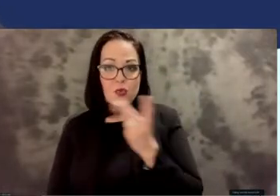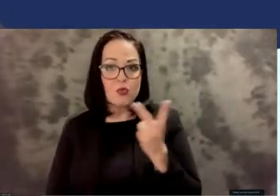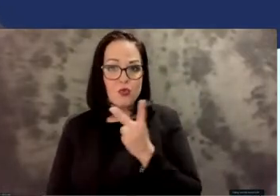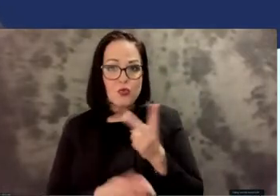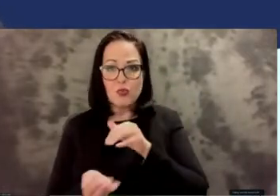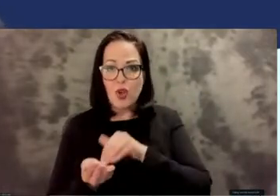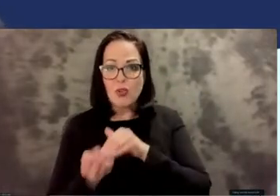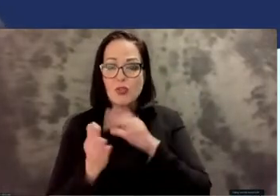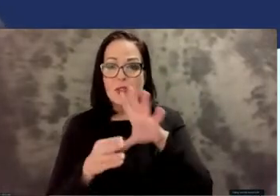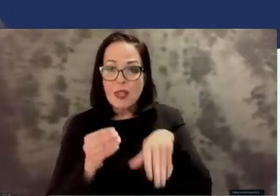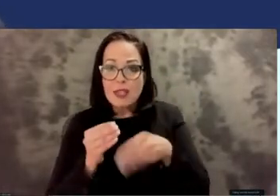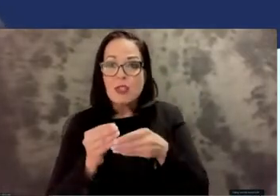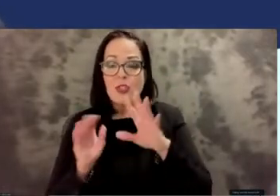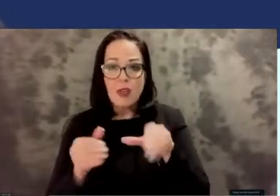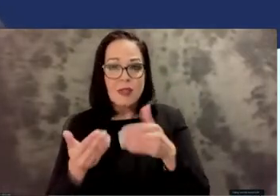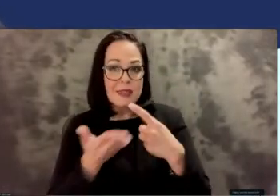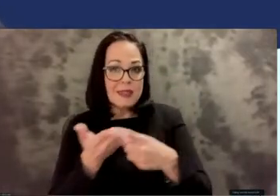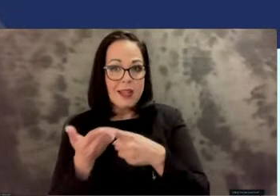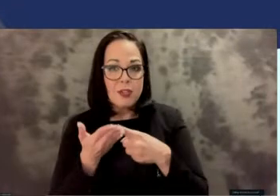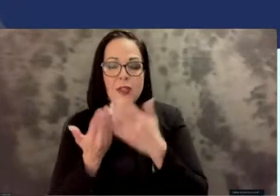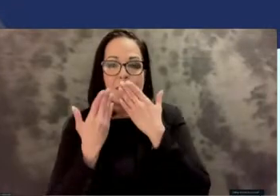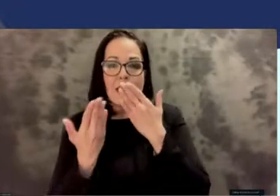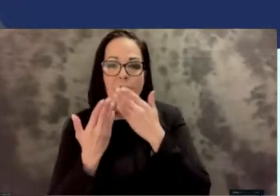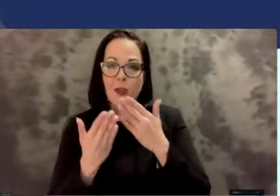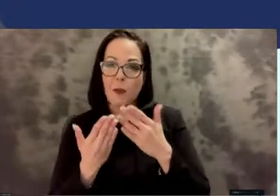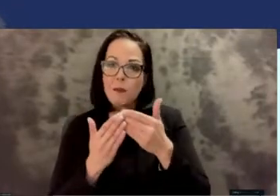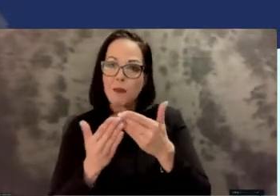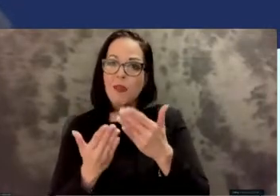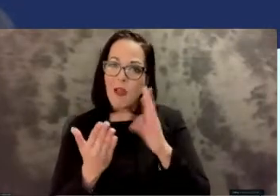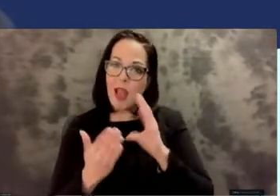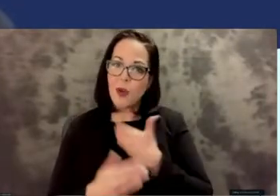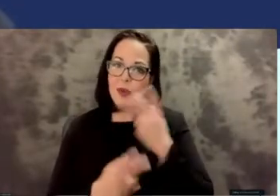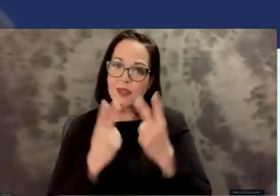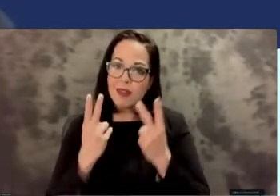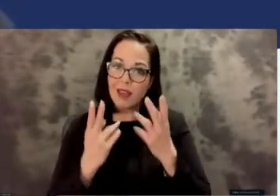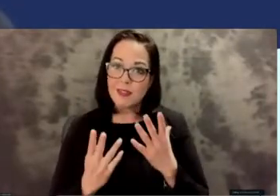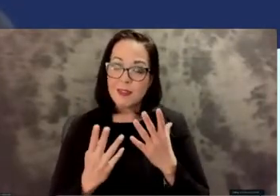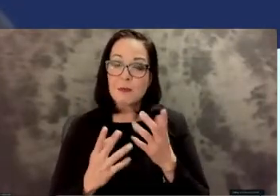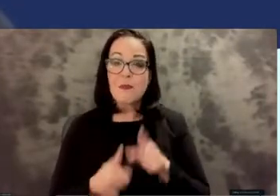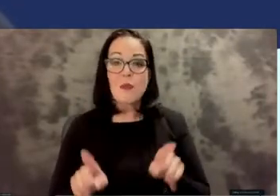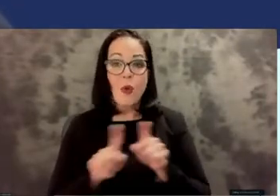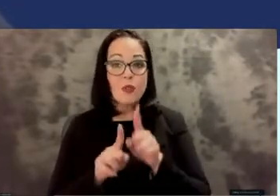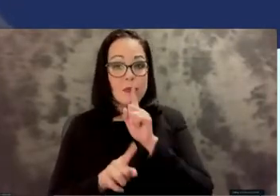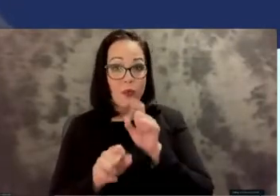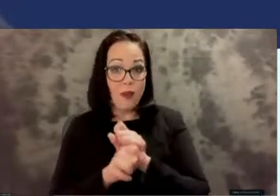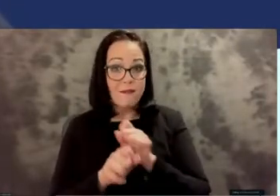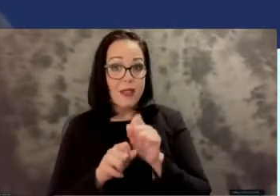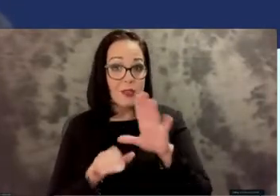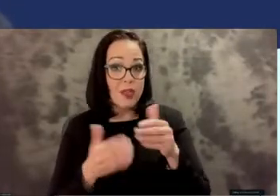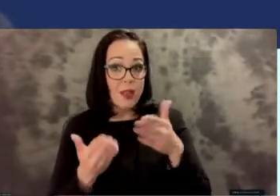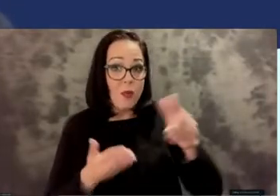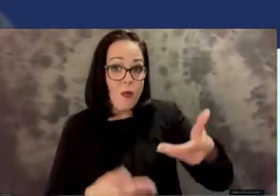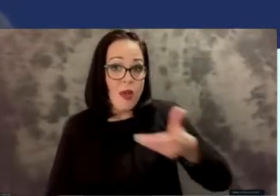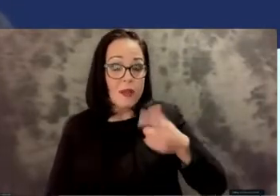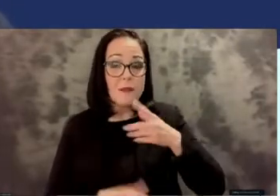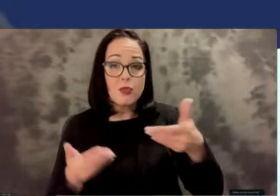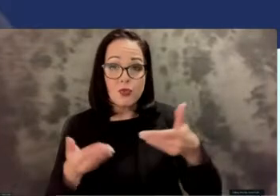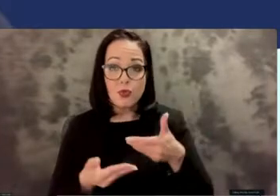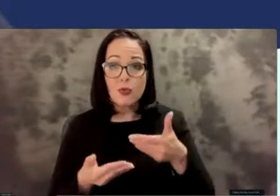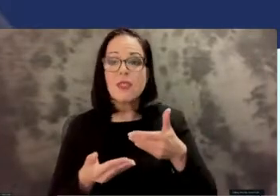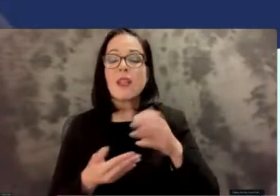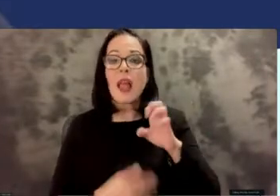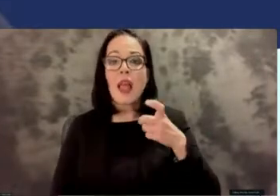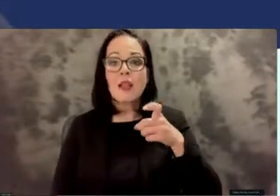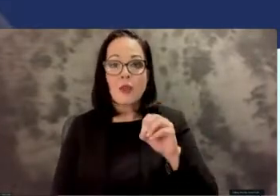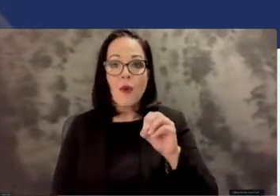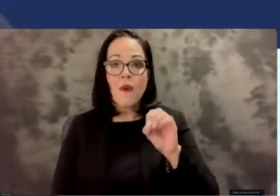discussion today. So thank you in advance to our guests. We'll also officially welcome and introduce a new ex officio member to the